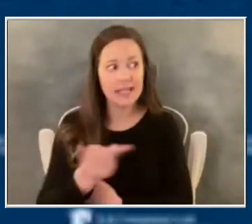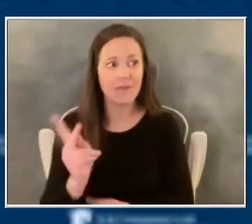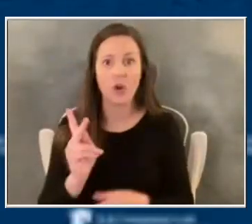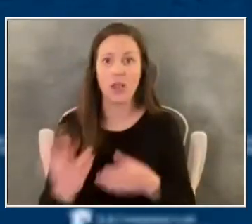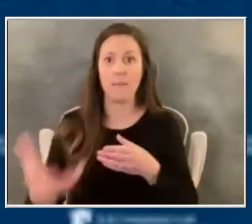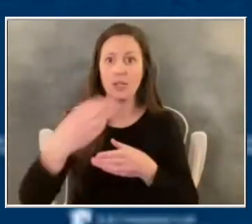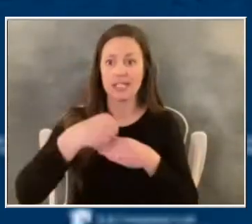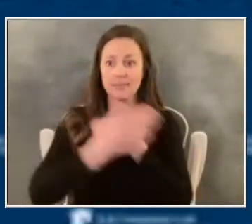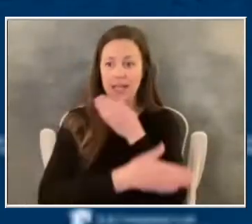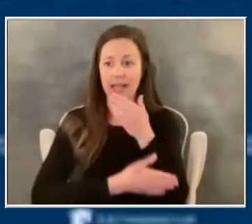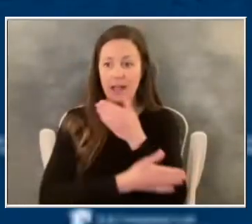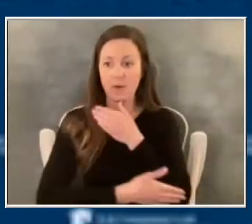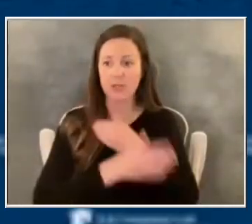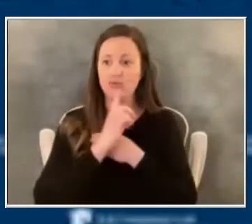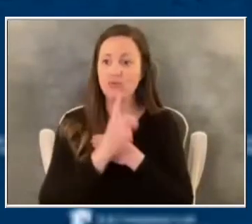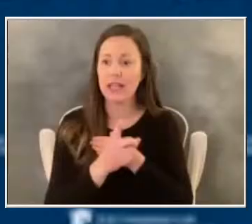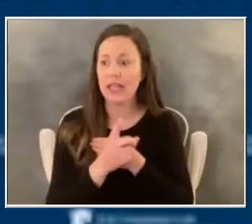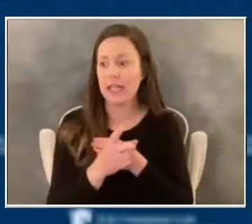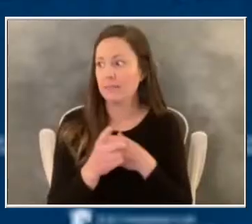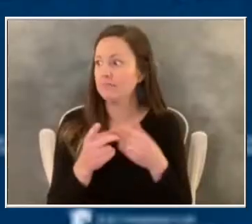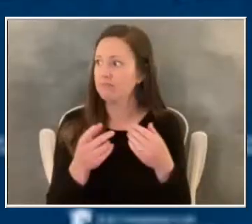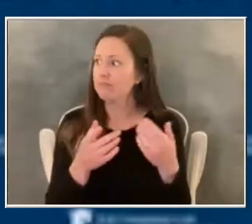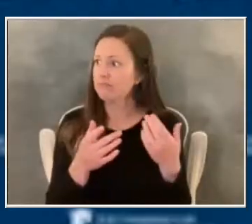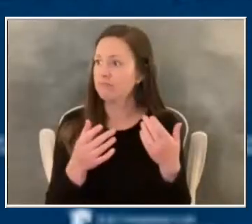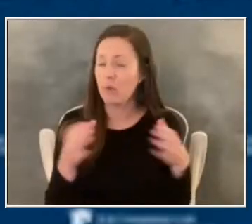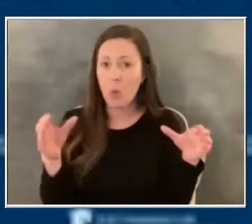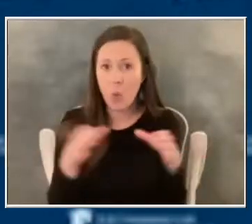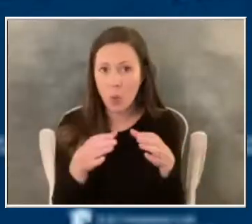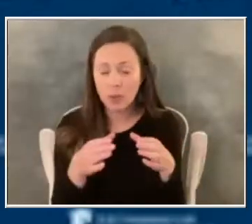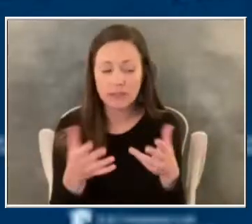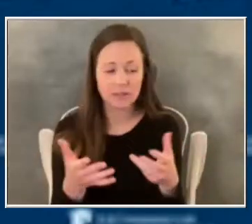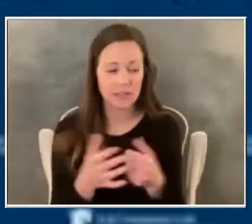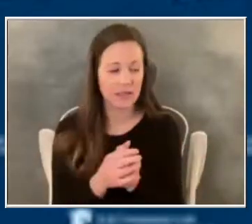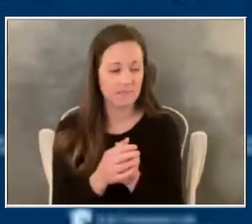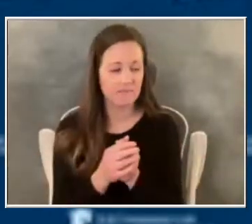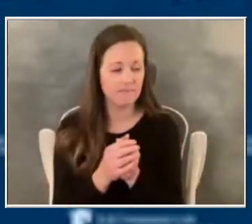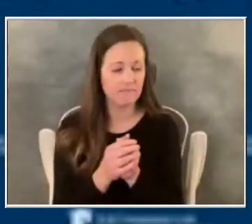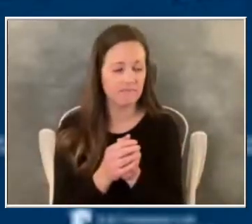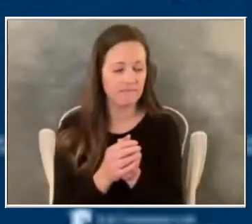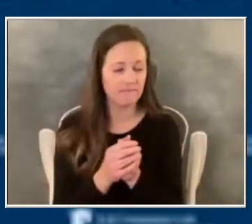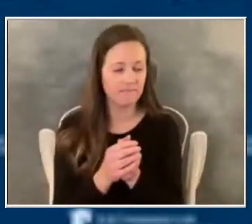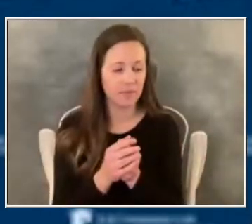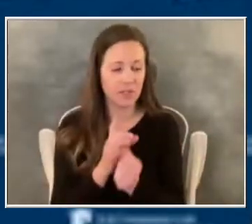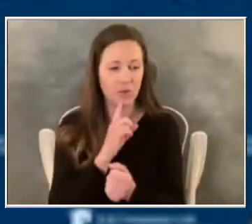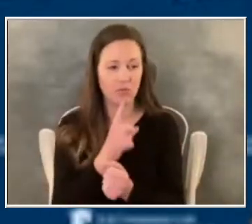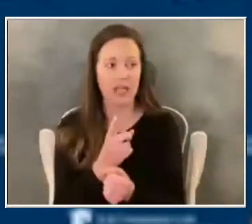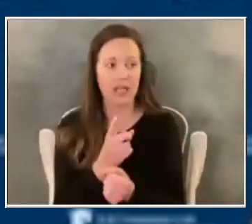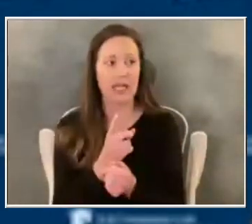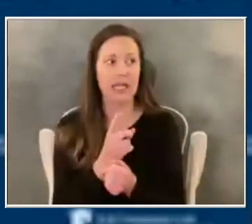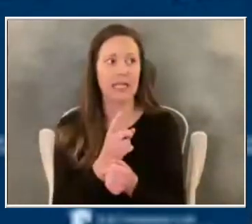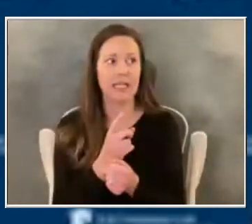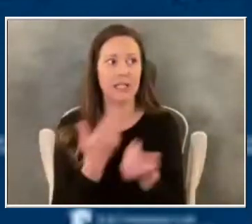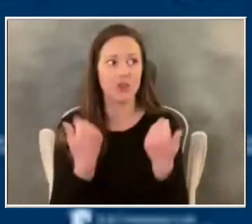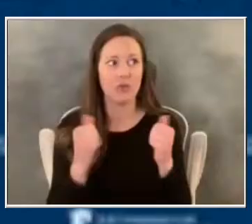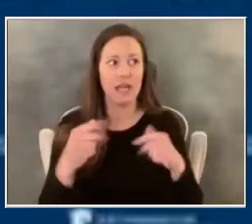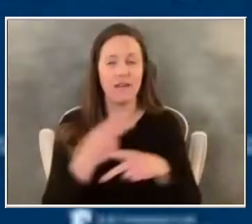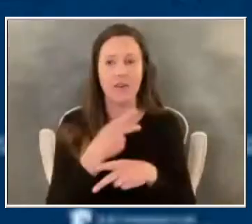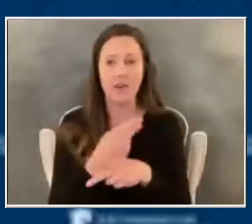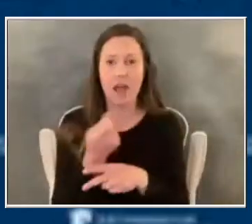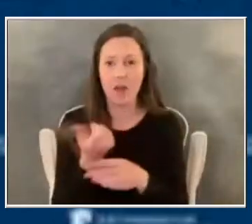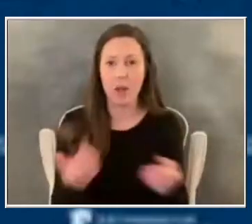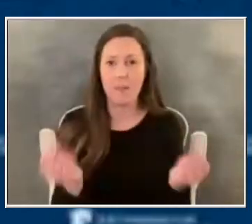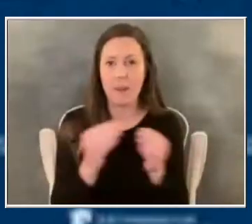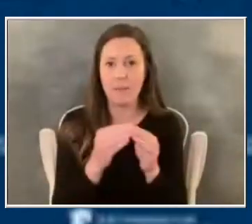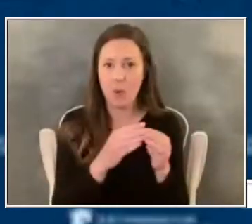that are often, near together, is to look at a little more collaboration around some of those sites that are